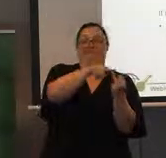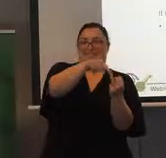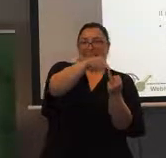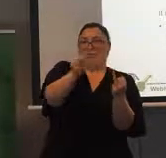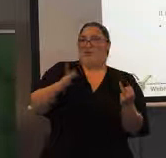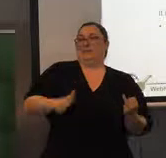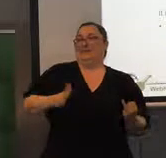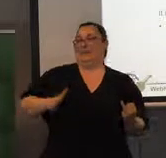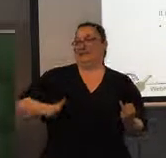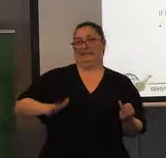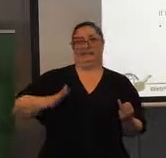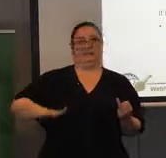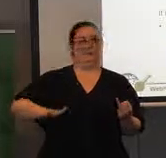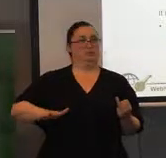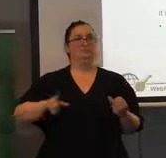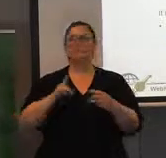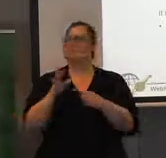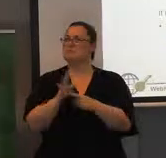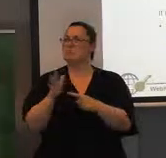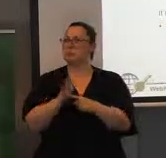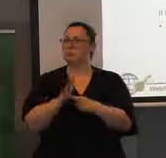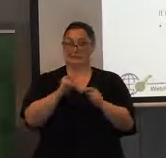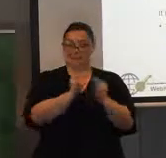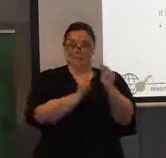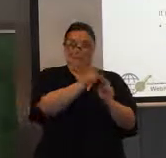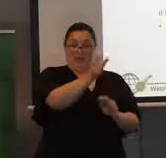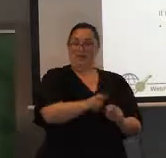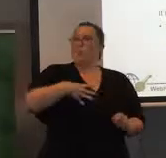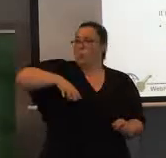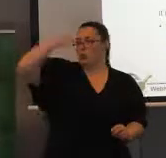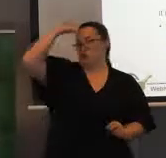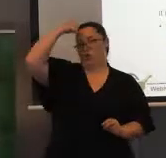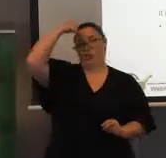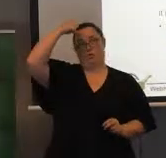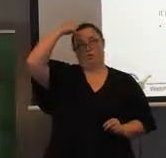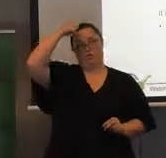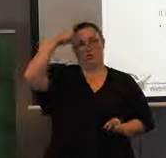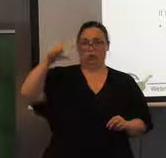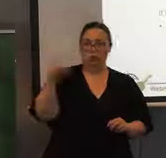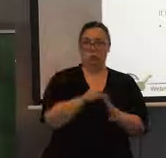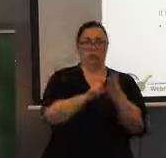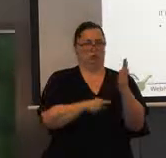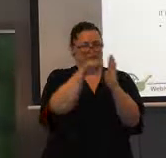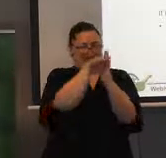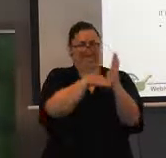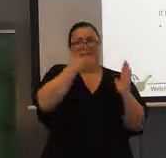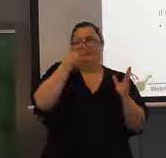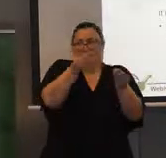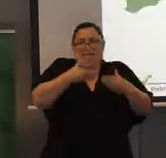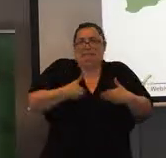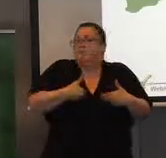know what the requirements are for you. And I think that's important to know, is that developers want to know what you should be doing and how to